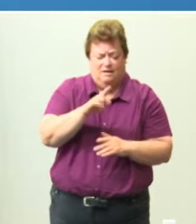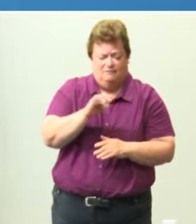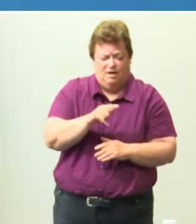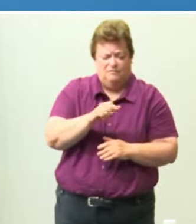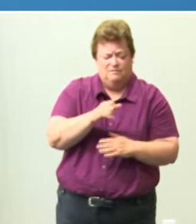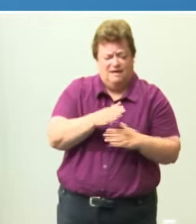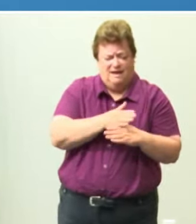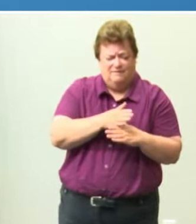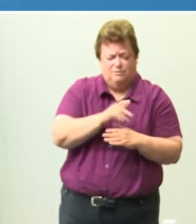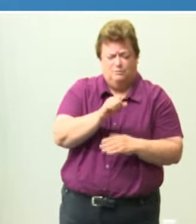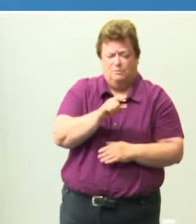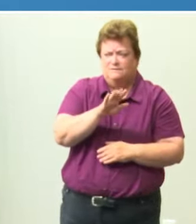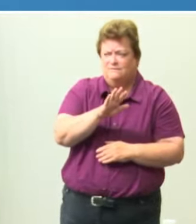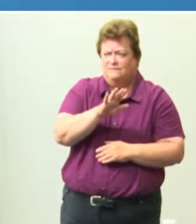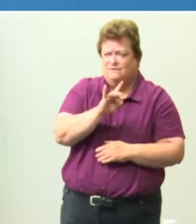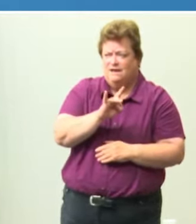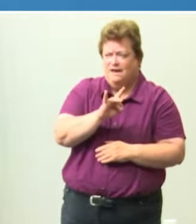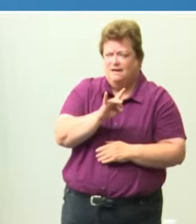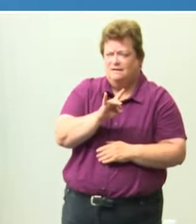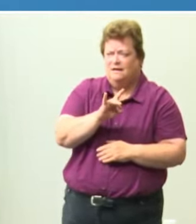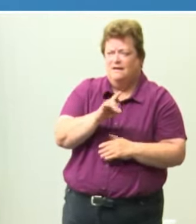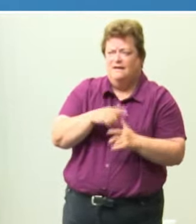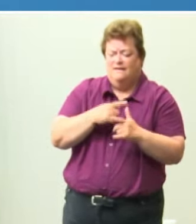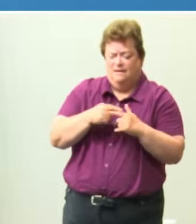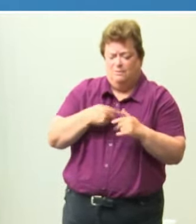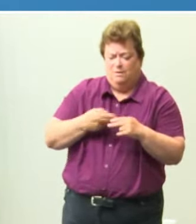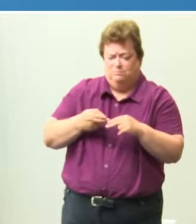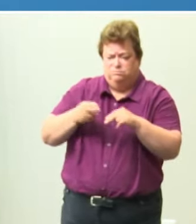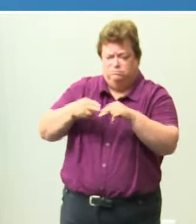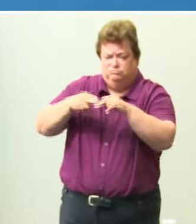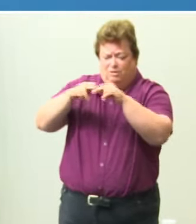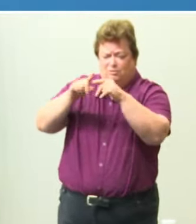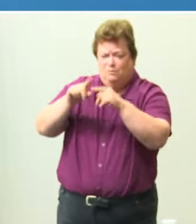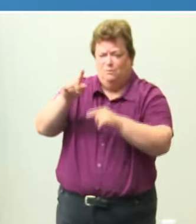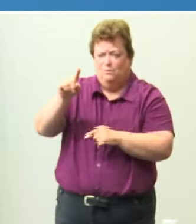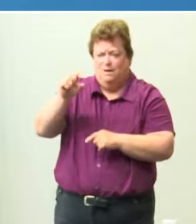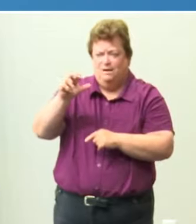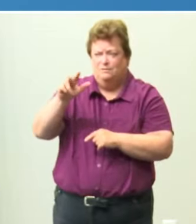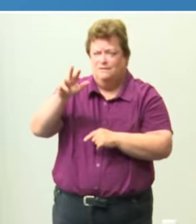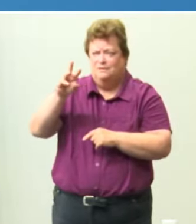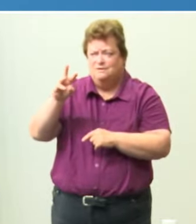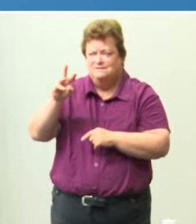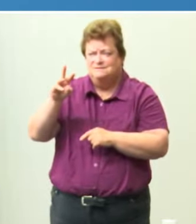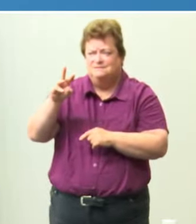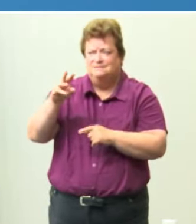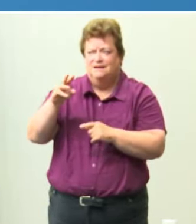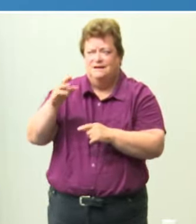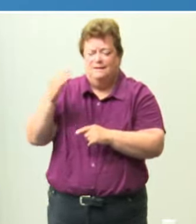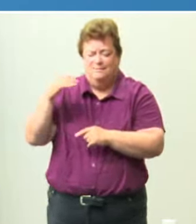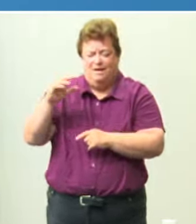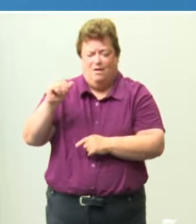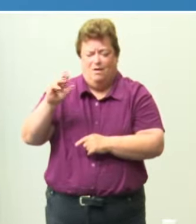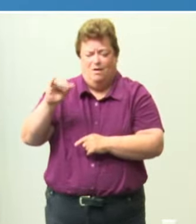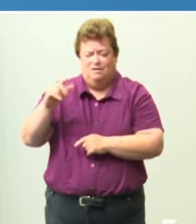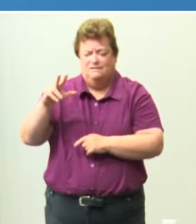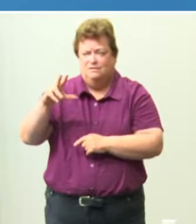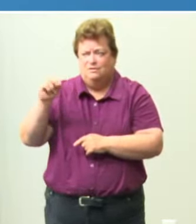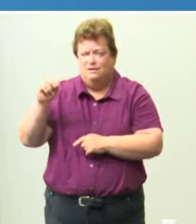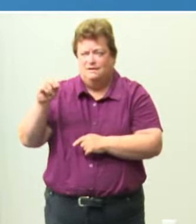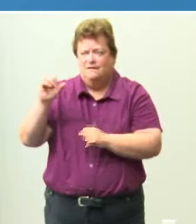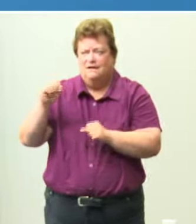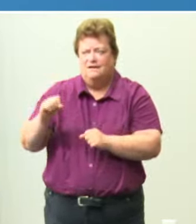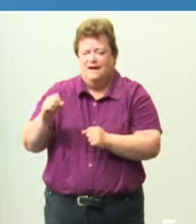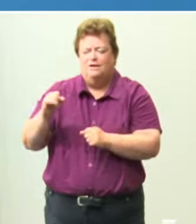case rate was 58. After climbing to a high of 136 cases August 30th, you can see